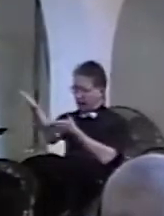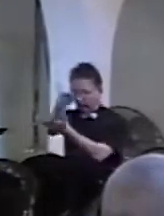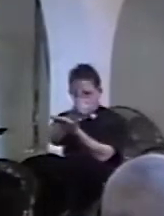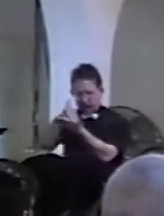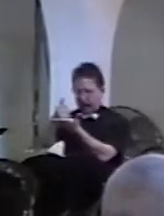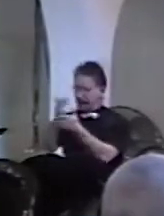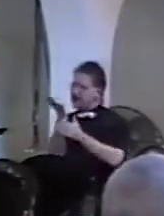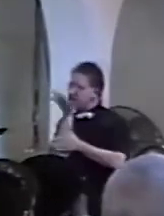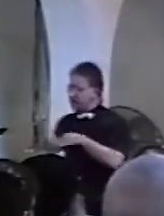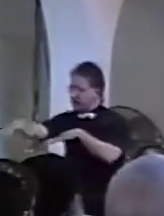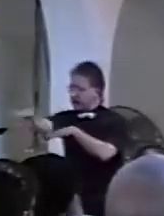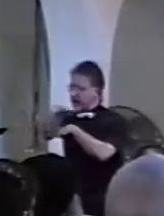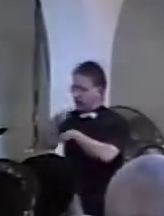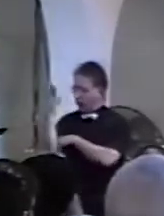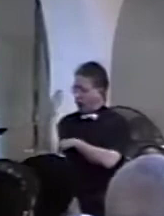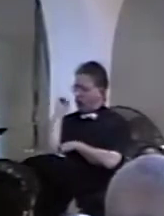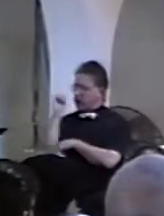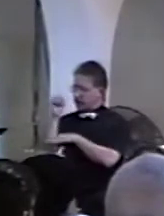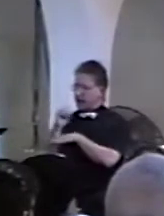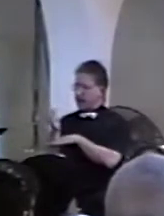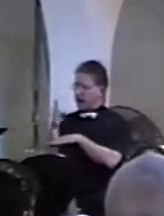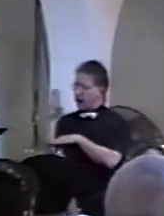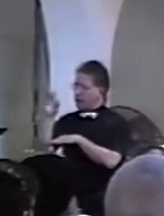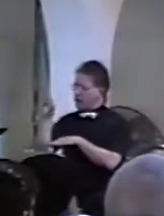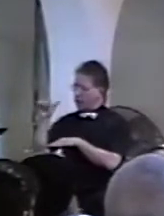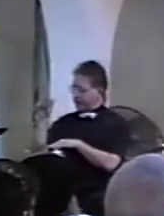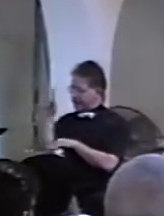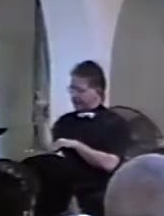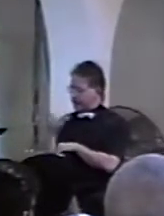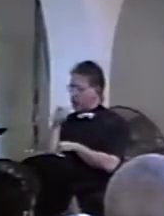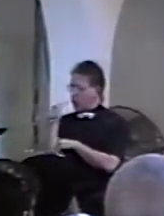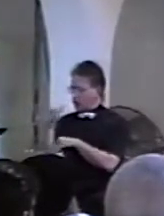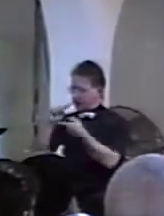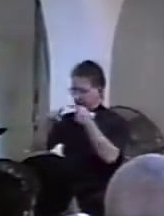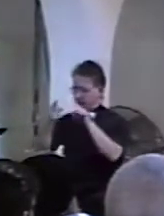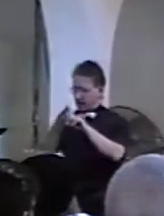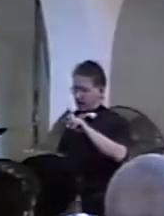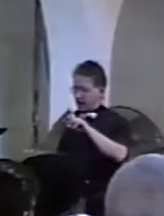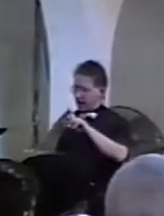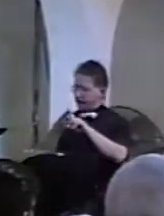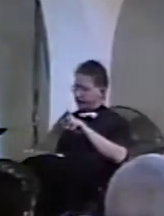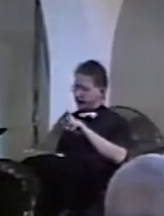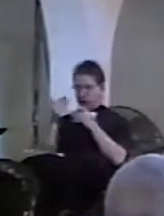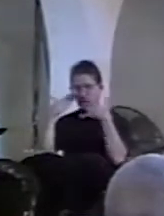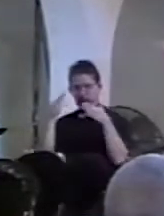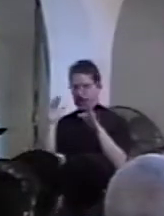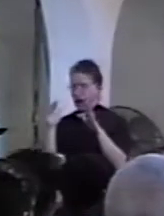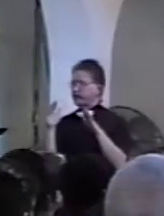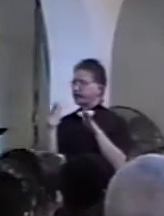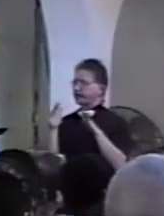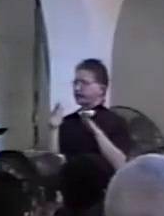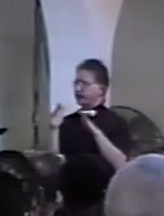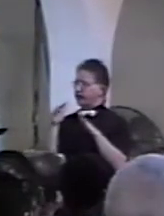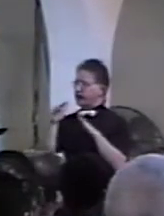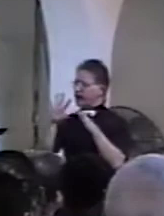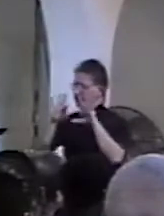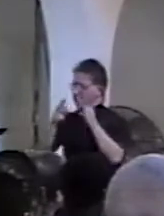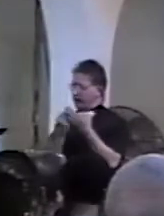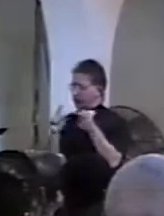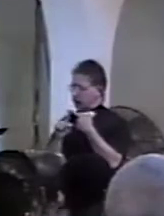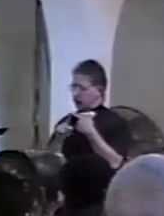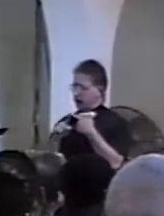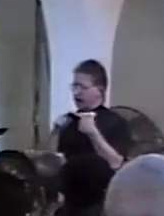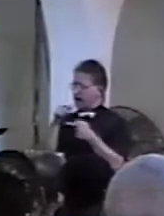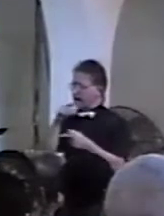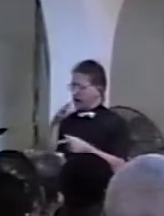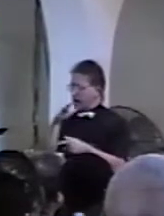the fields. And it's why she was in the field that Boaz, who was a kindred, only she didn't know it, who was kin to